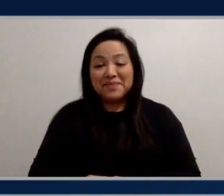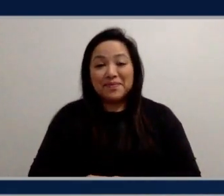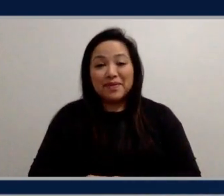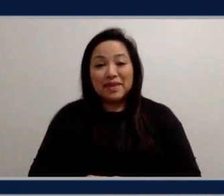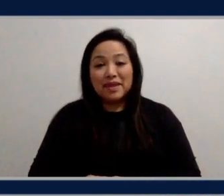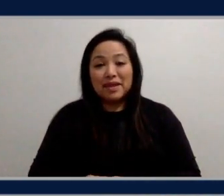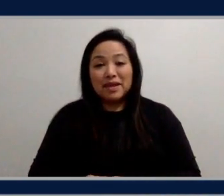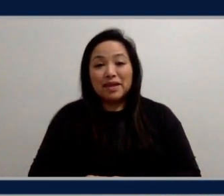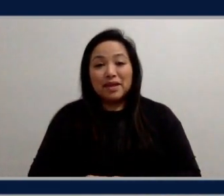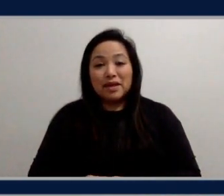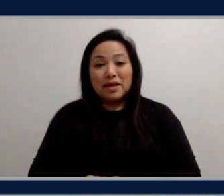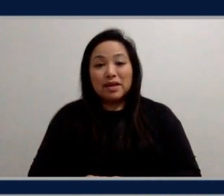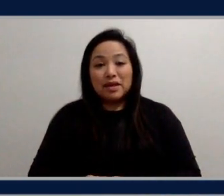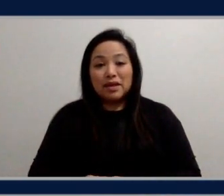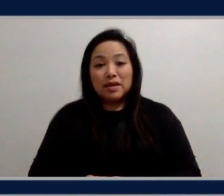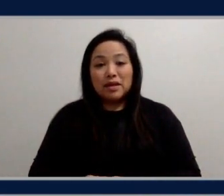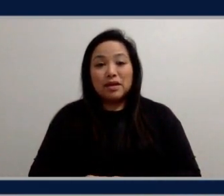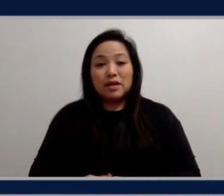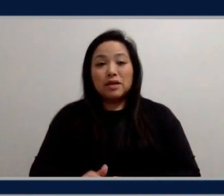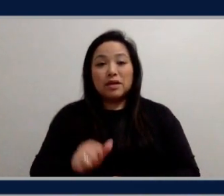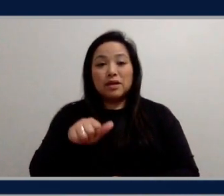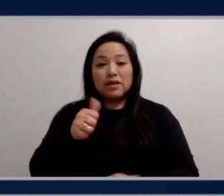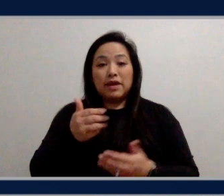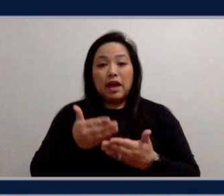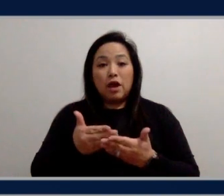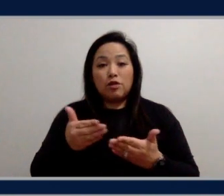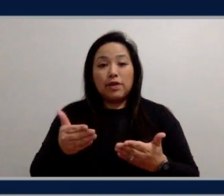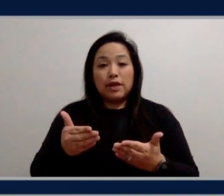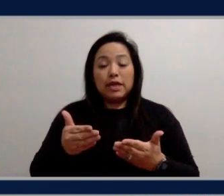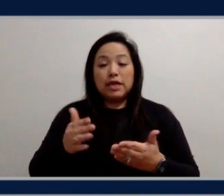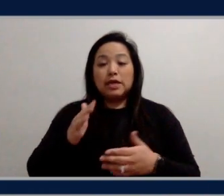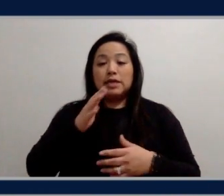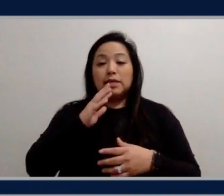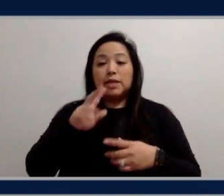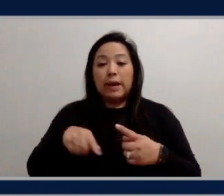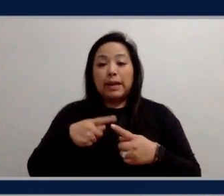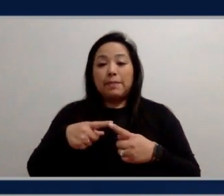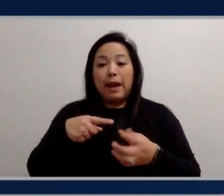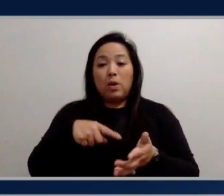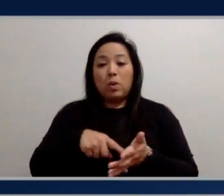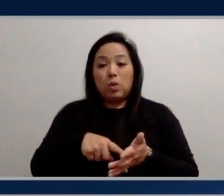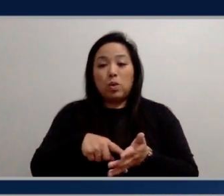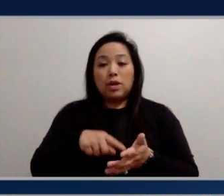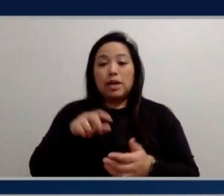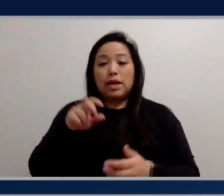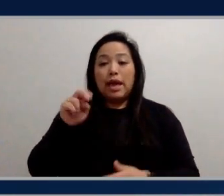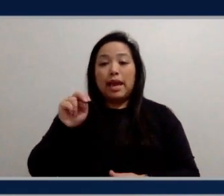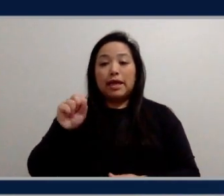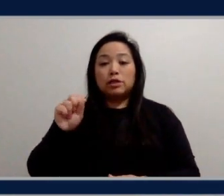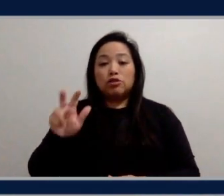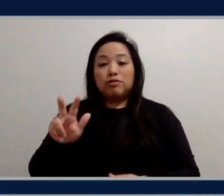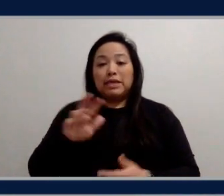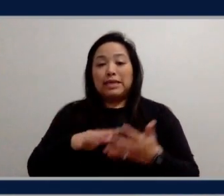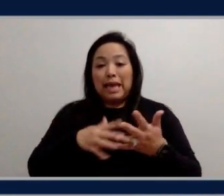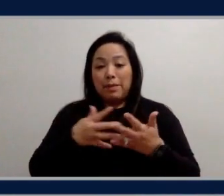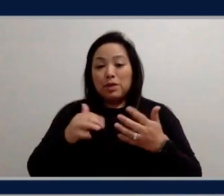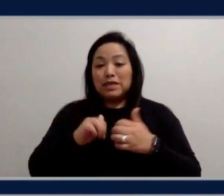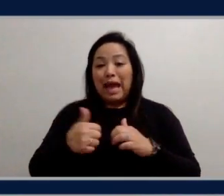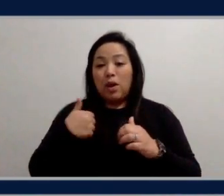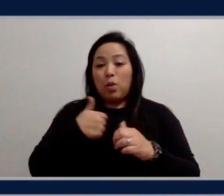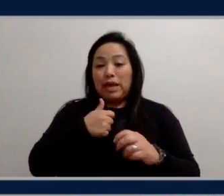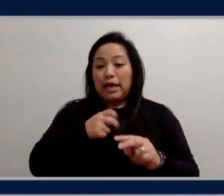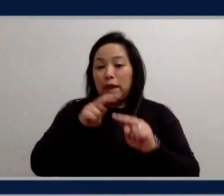Okay. And the other thing about a table, about an S3 table, is about how you can look into the maintenance of the